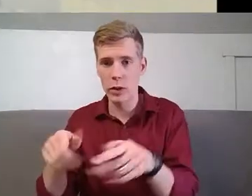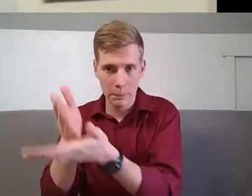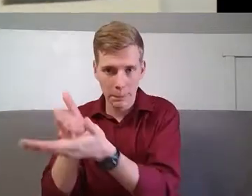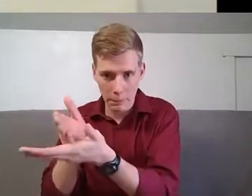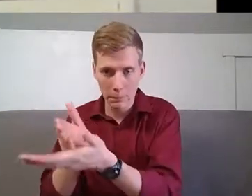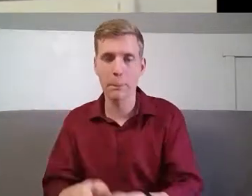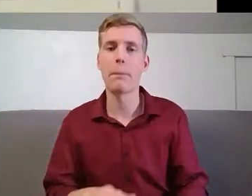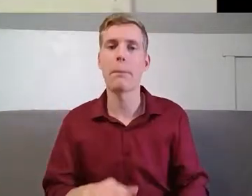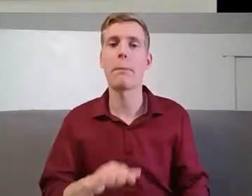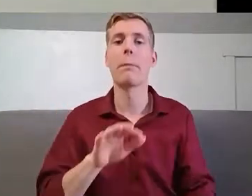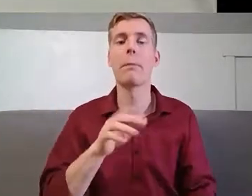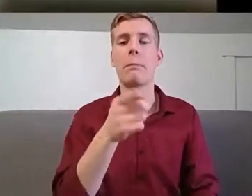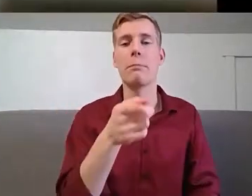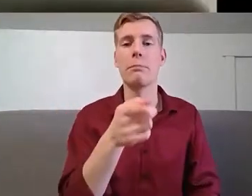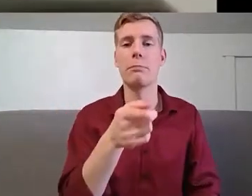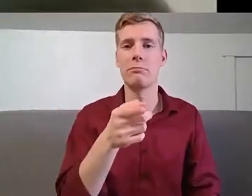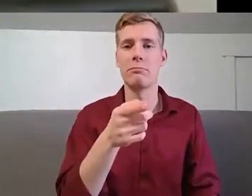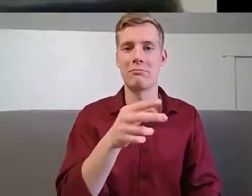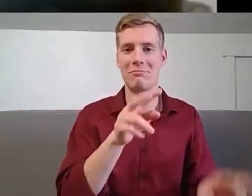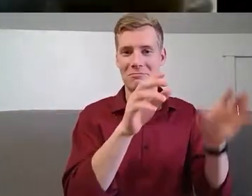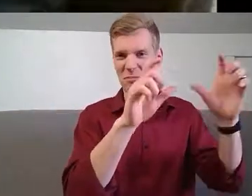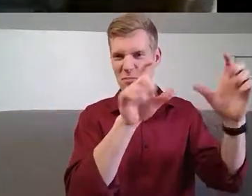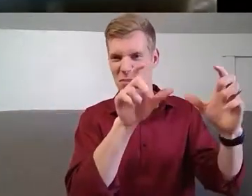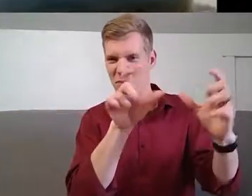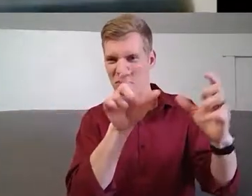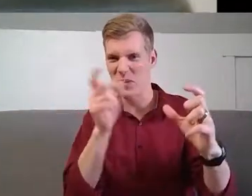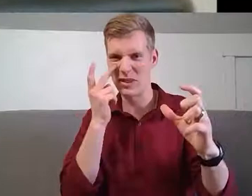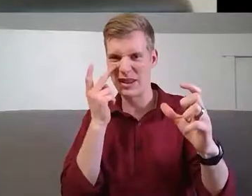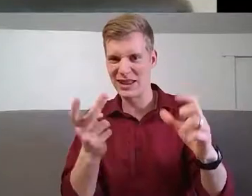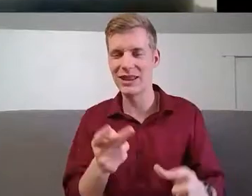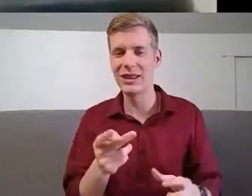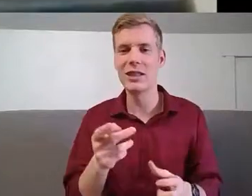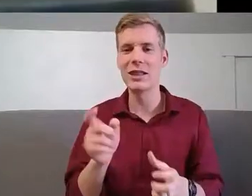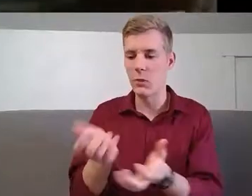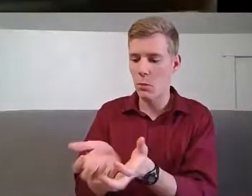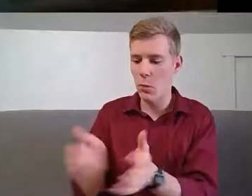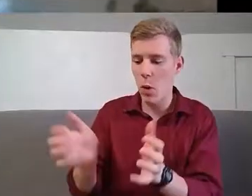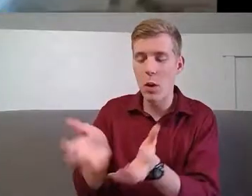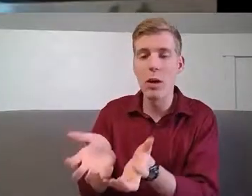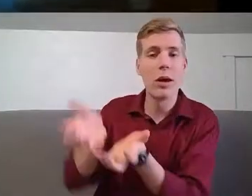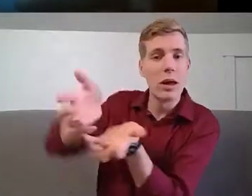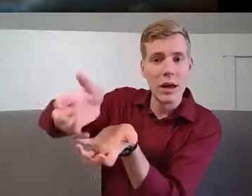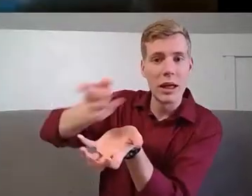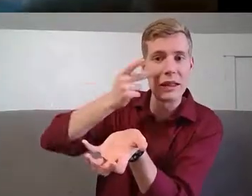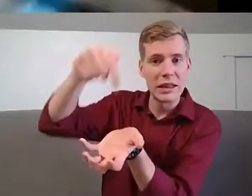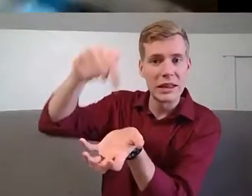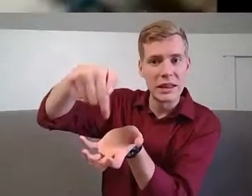and move my computer just a little bit. And I'll just have to lift the bowl up and show you guys as